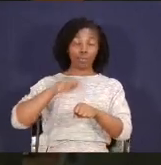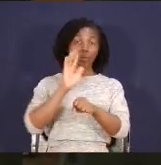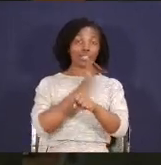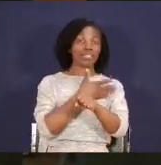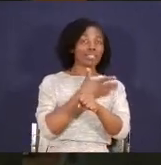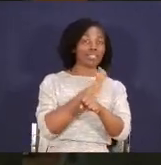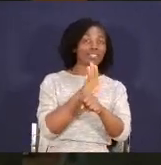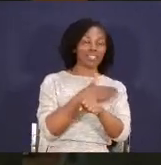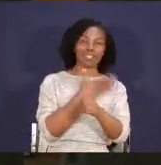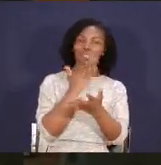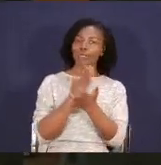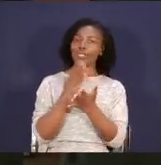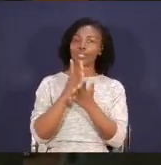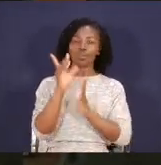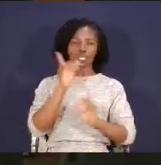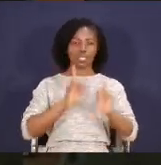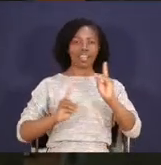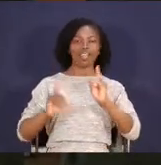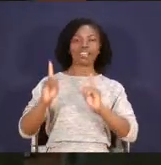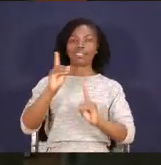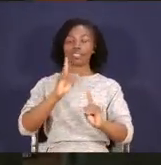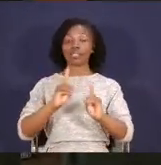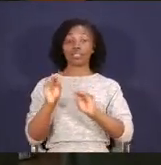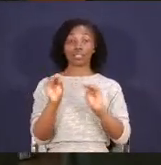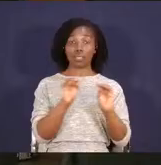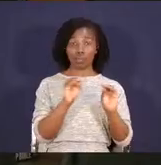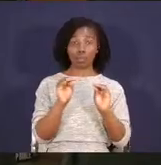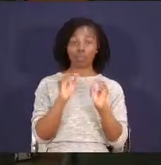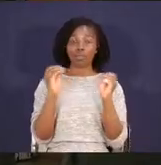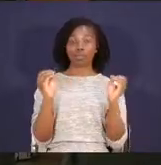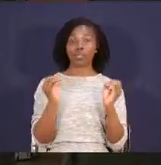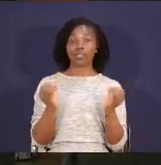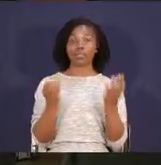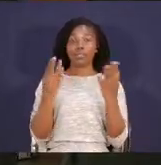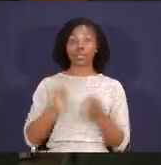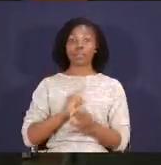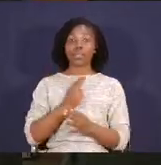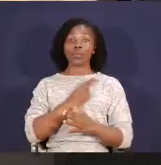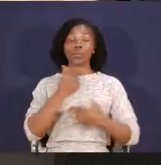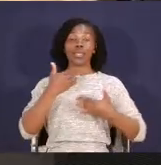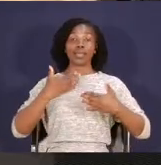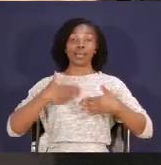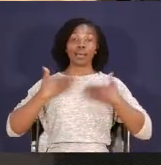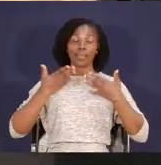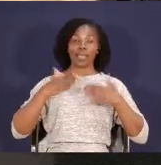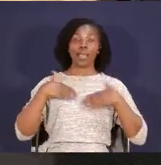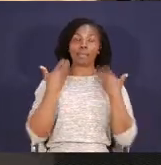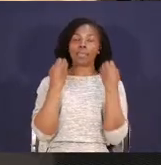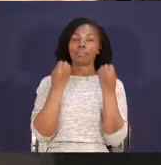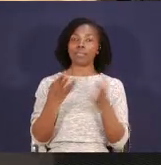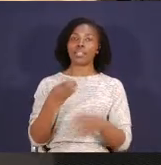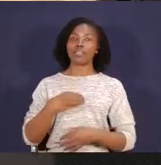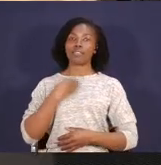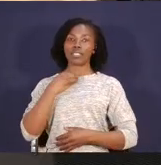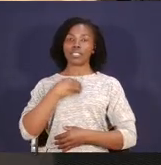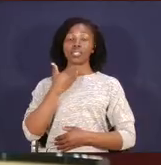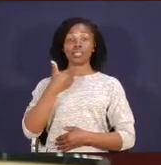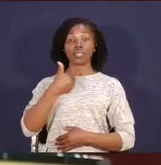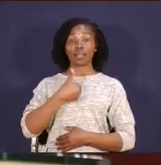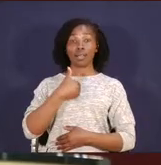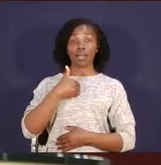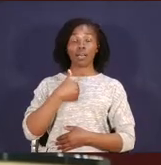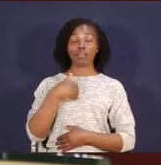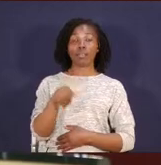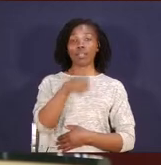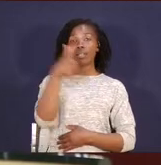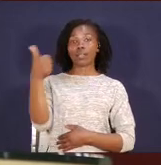actually moving and dancing. Hallelujah. And so we are so happy to have many visitors and the others who are here for the first time and